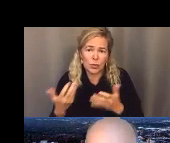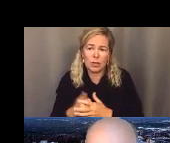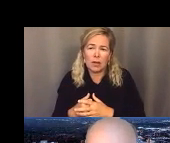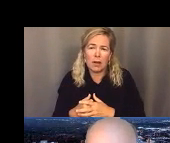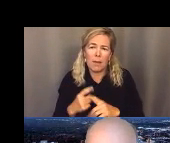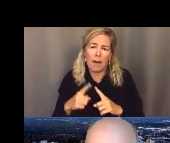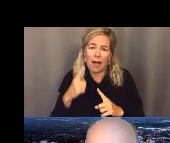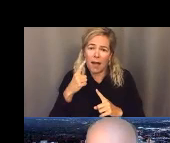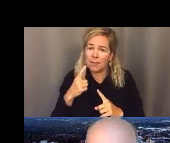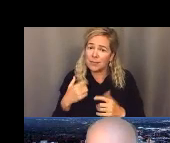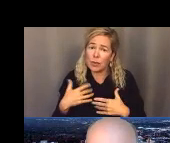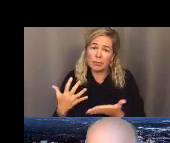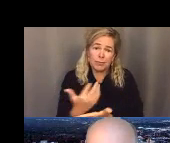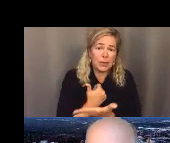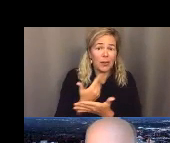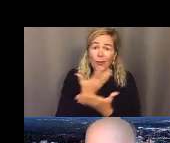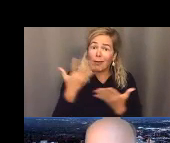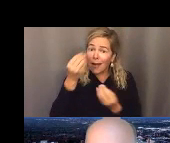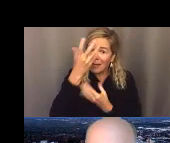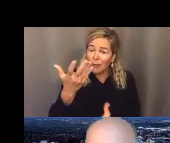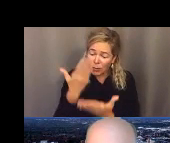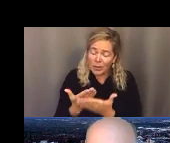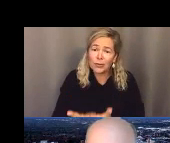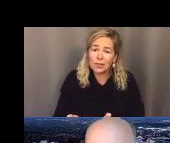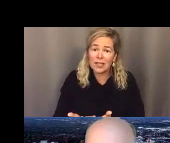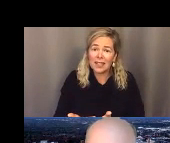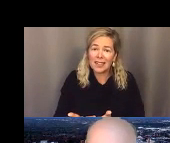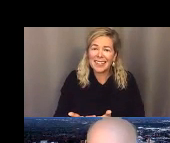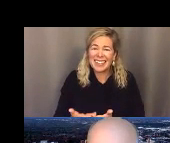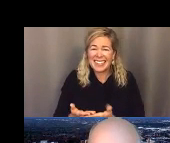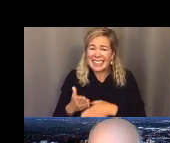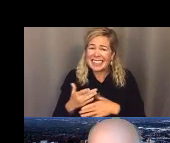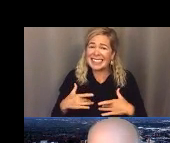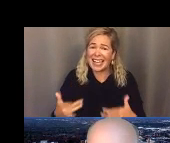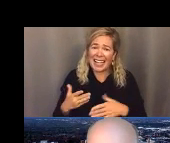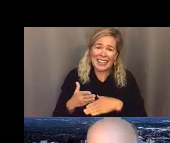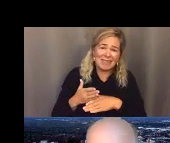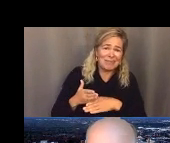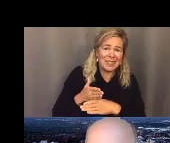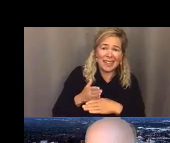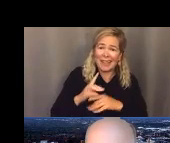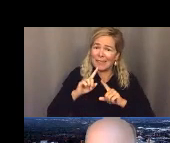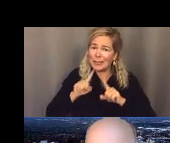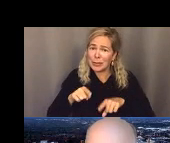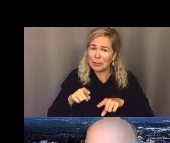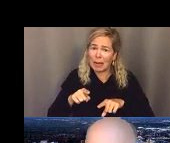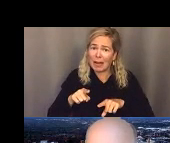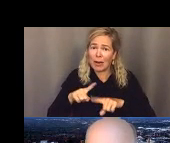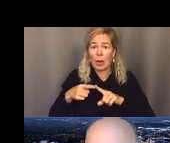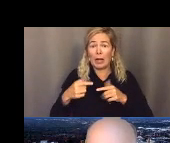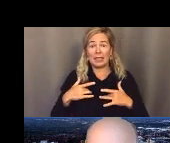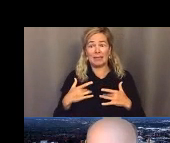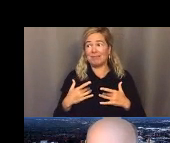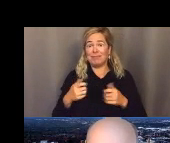we've got a lot of information. The average return on surveys like this that are sent out to the whole Michigan medicine